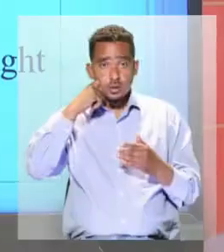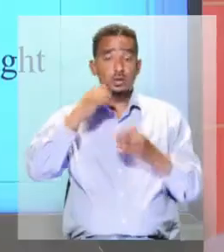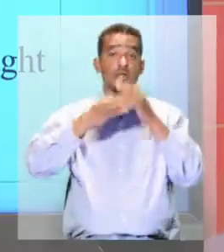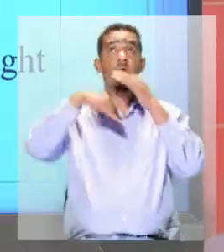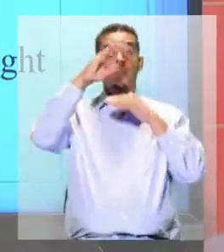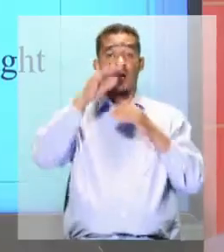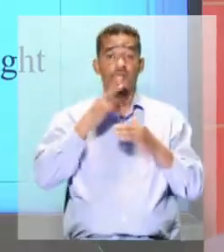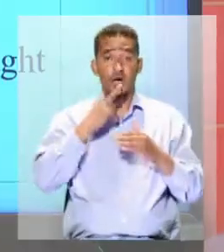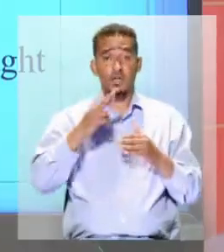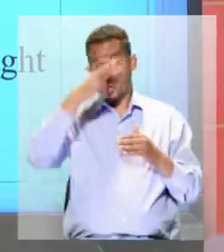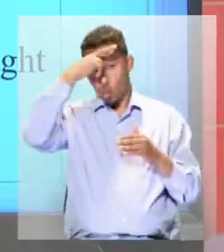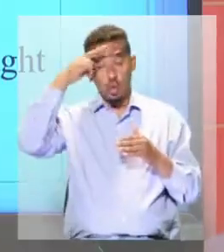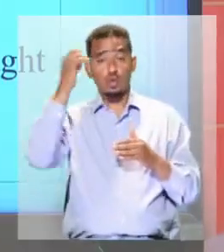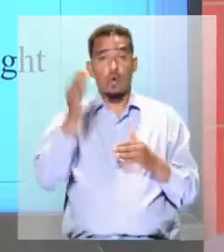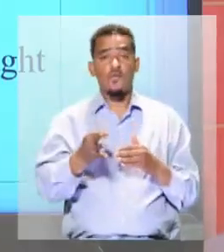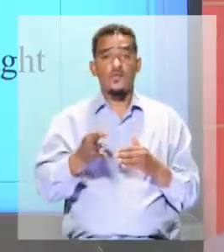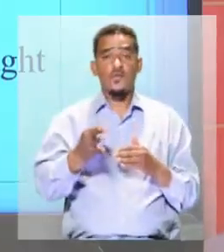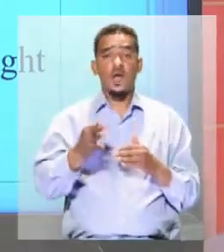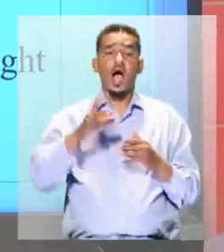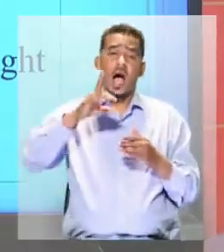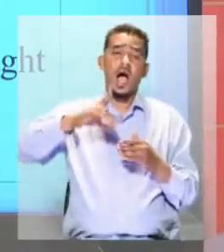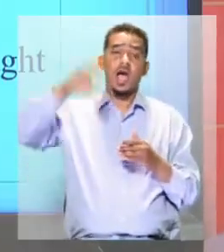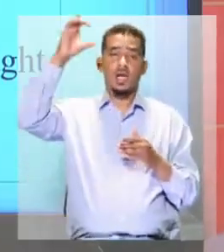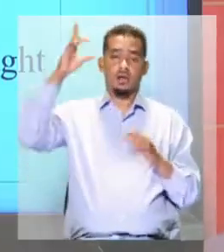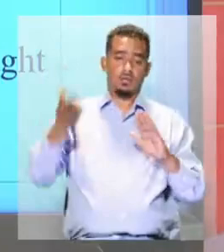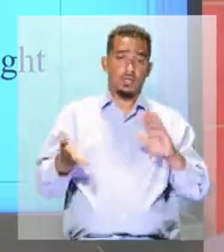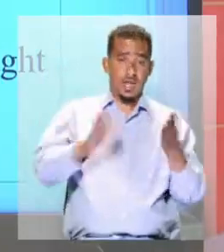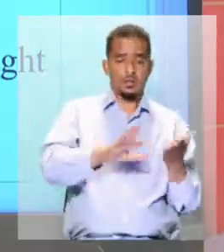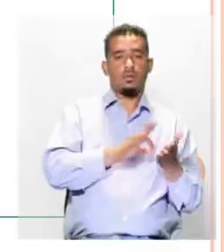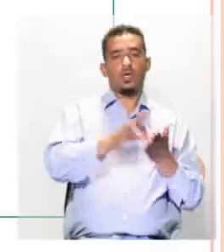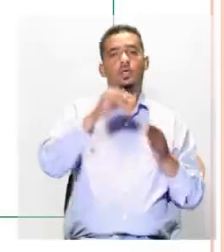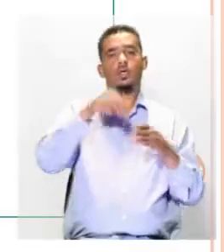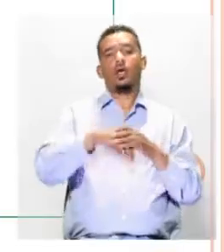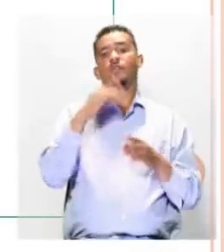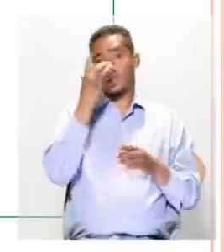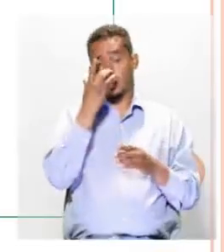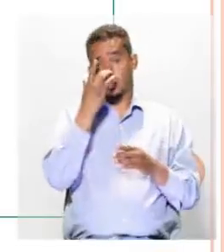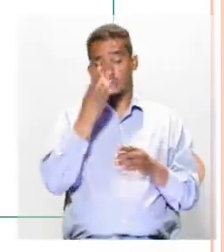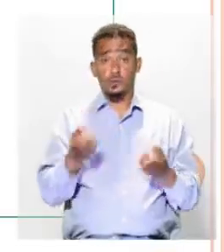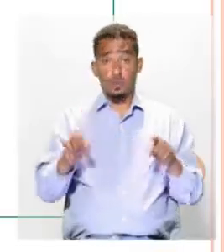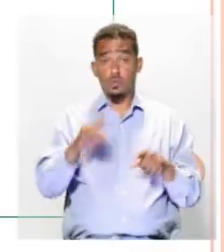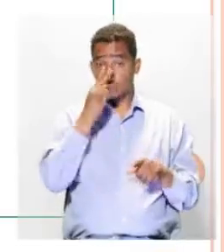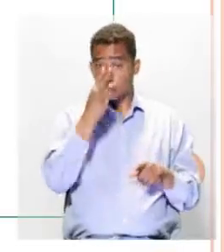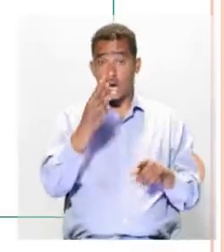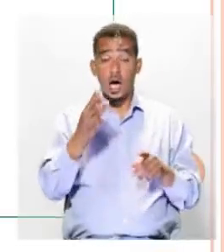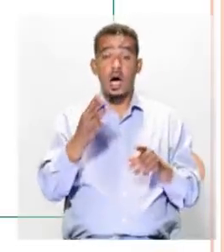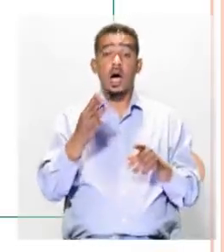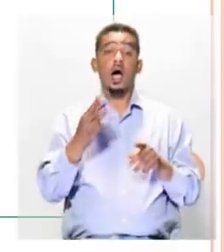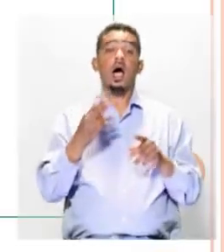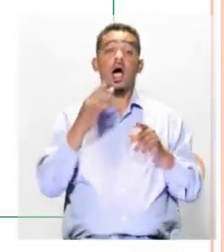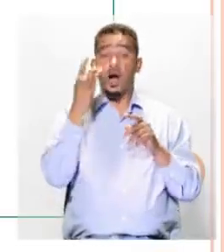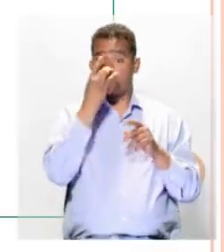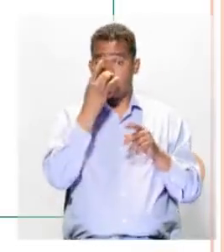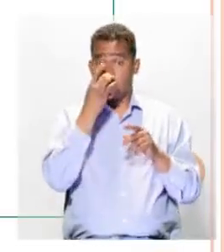above are the cause of high death rate in Africa. When we say Africa's death rate,